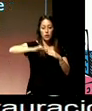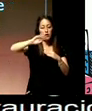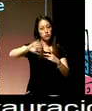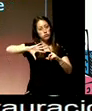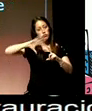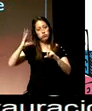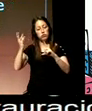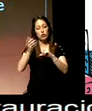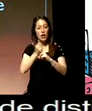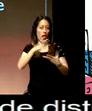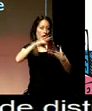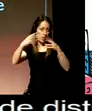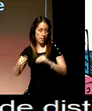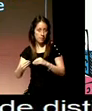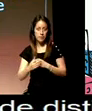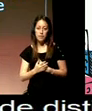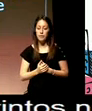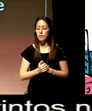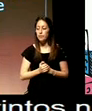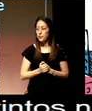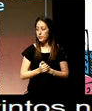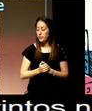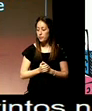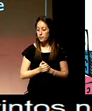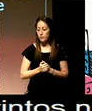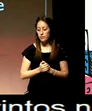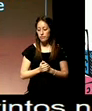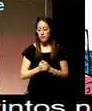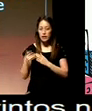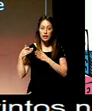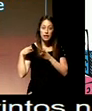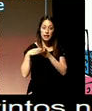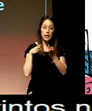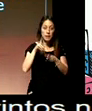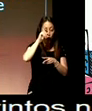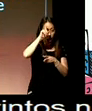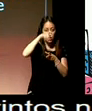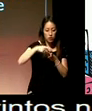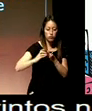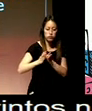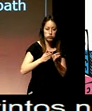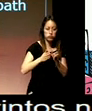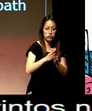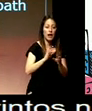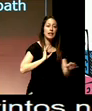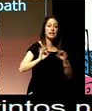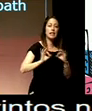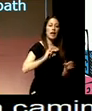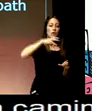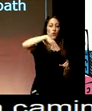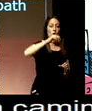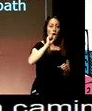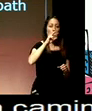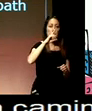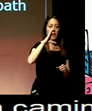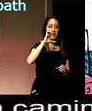Through an archaeological path that goes under the Teatro di Marcello on one side and on the opposite side